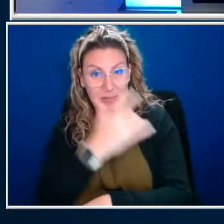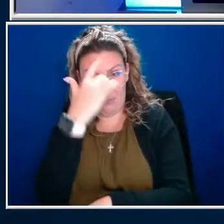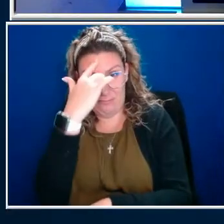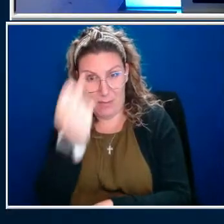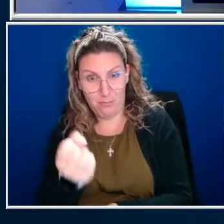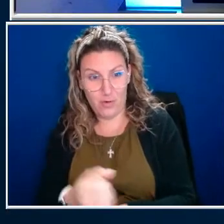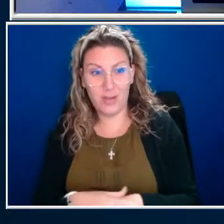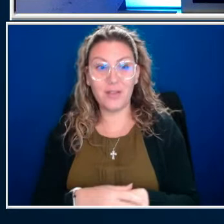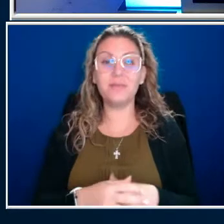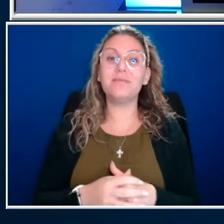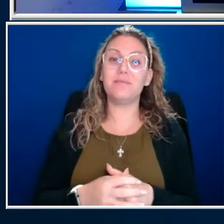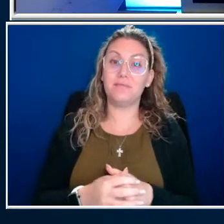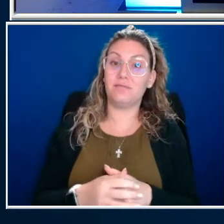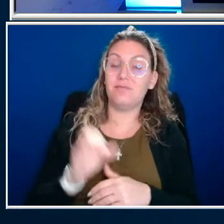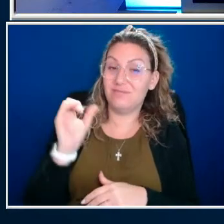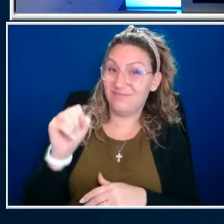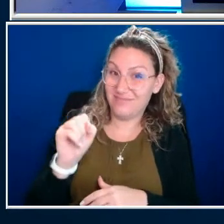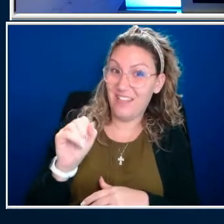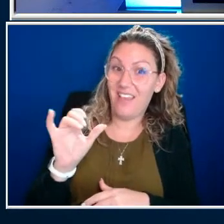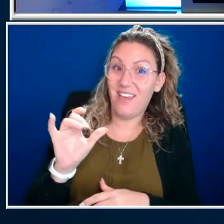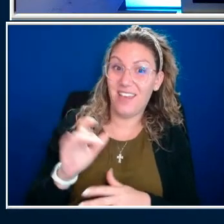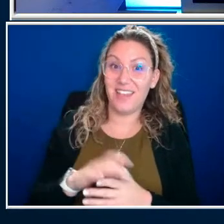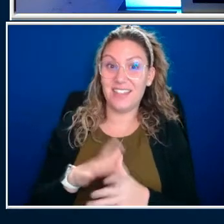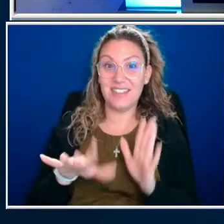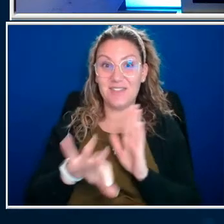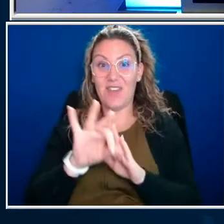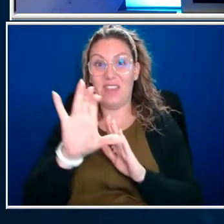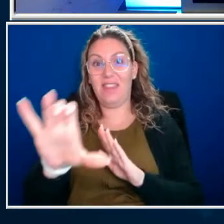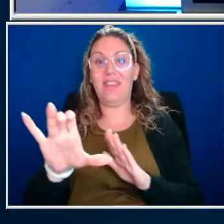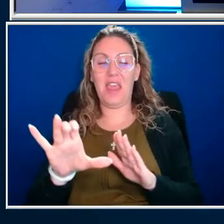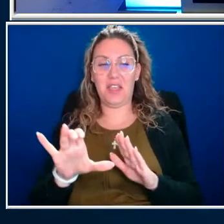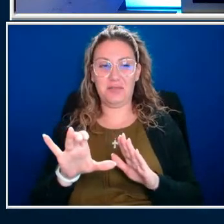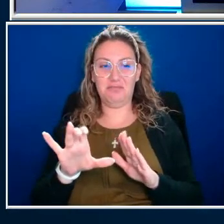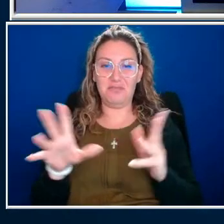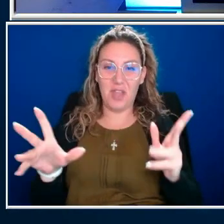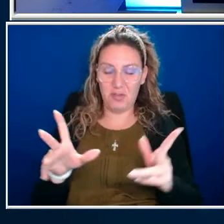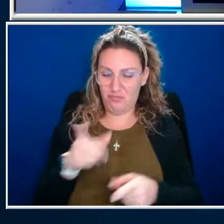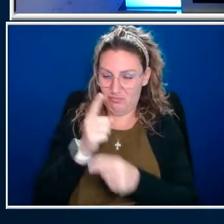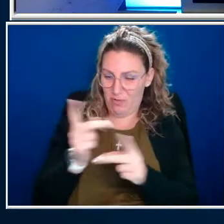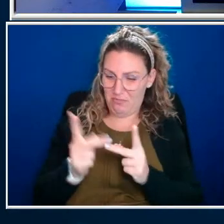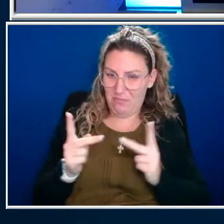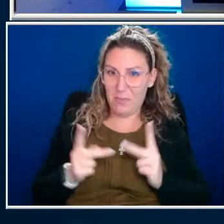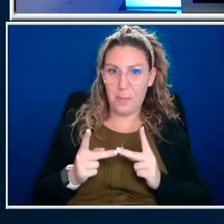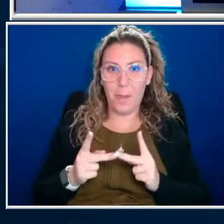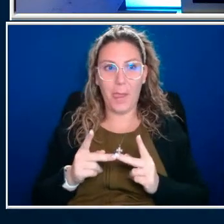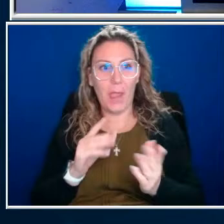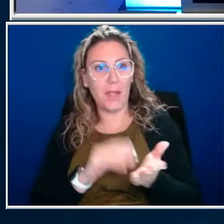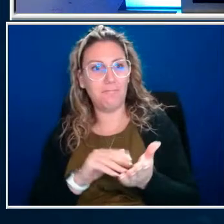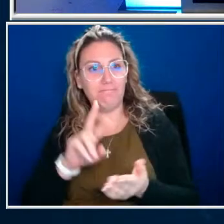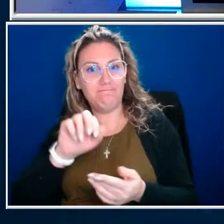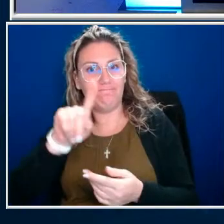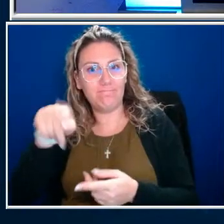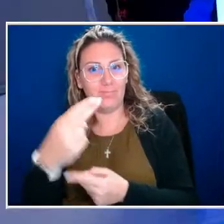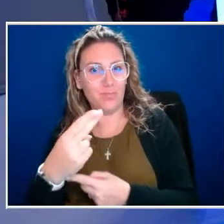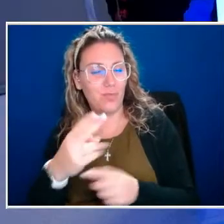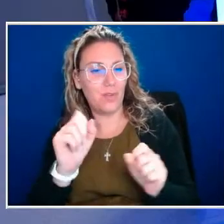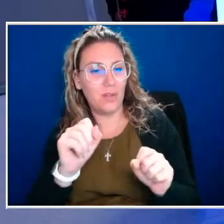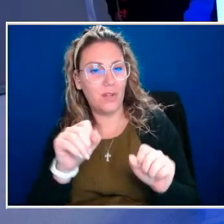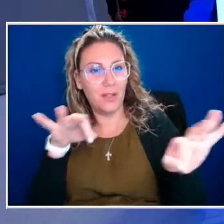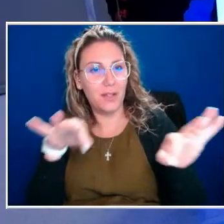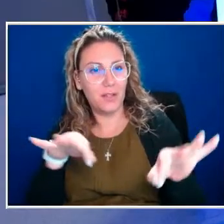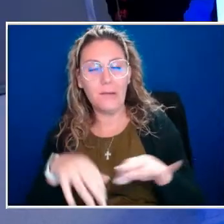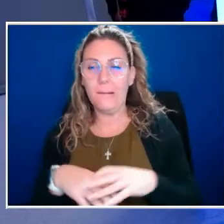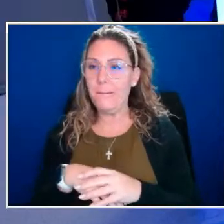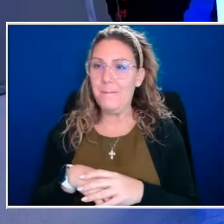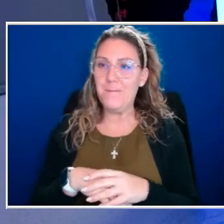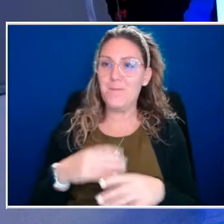is, you're right, it's finding that kind of sweet spot, and Jessica Callender-Rich can talk to us about this too, just about, you know, my parents are